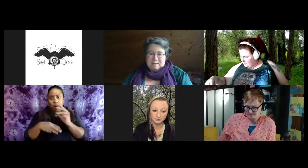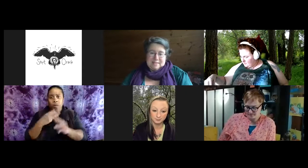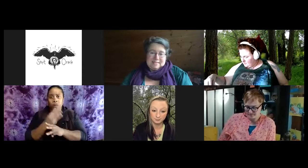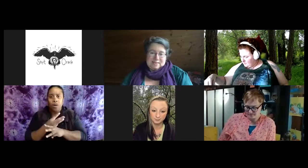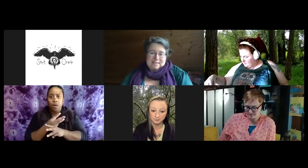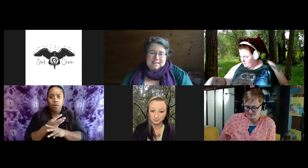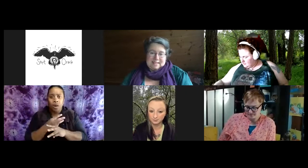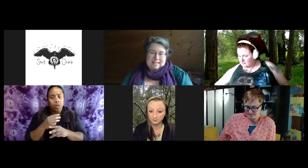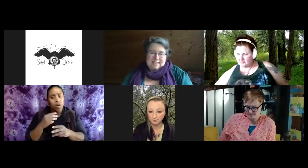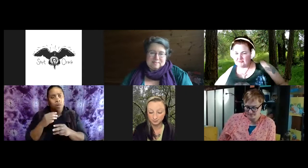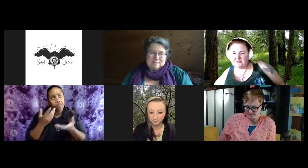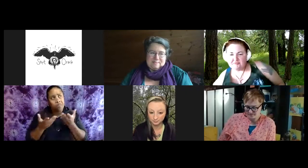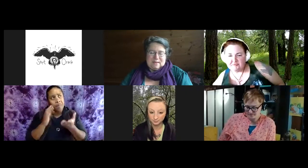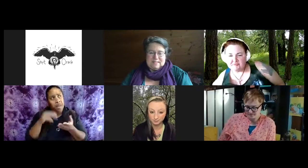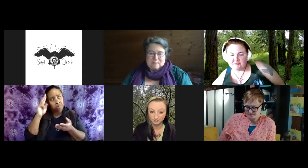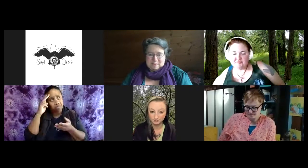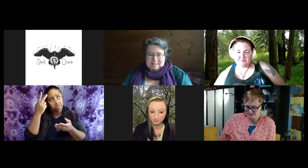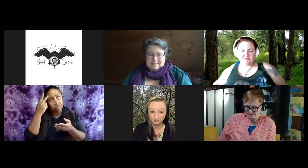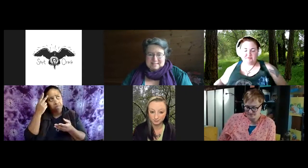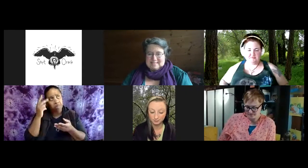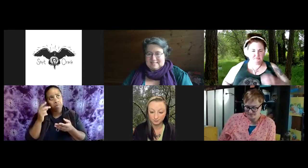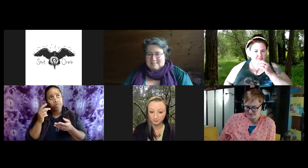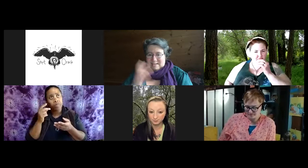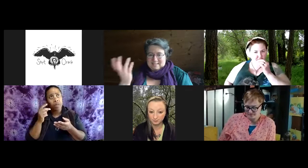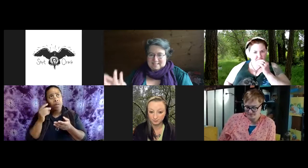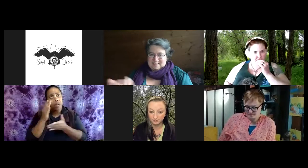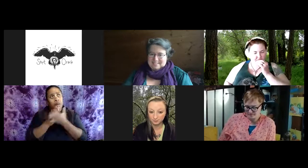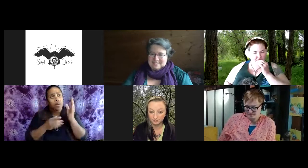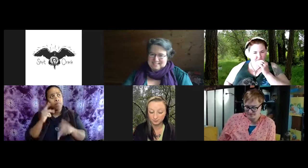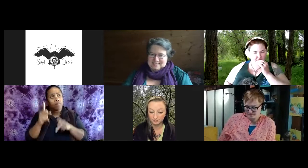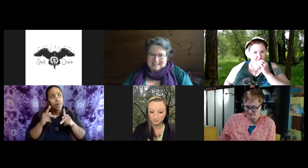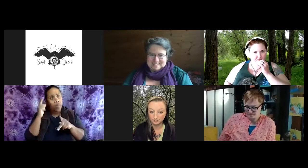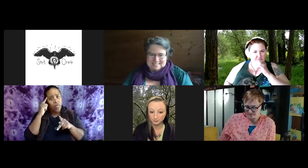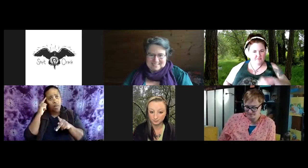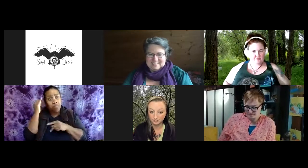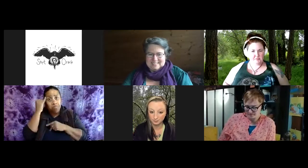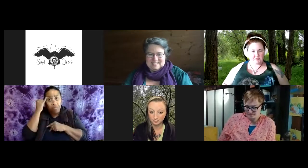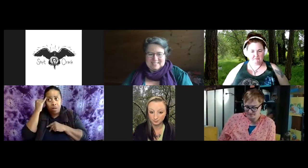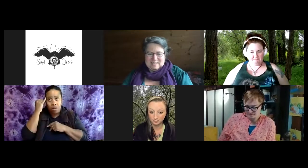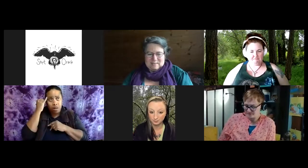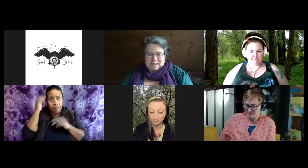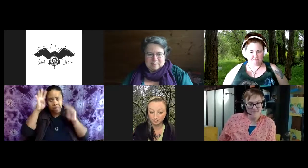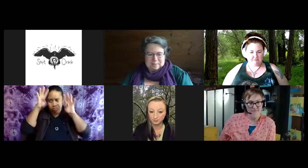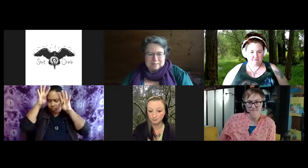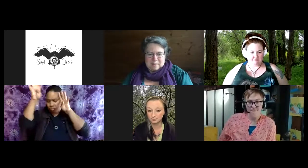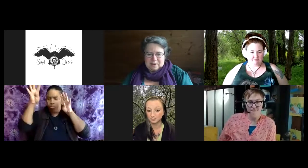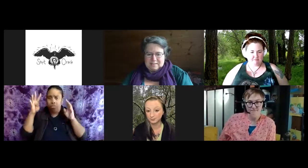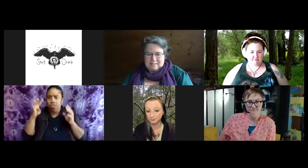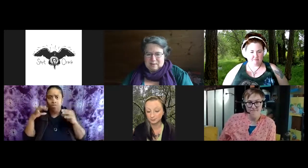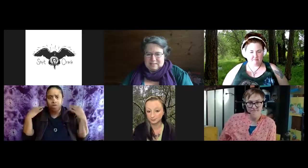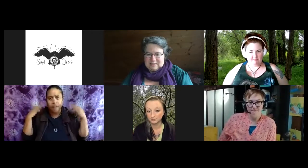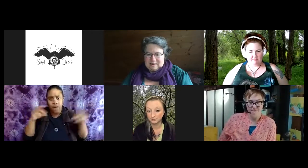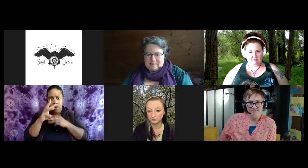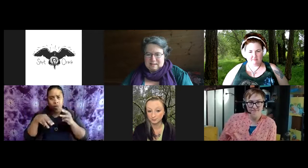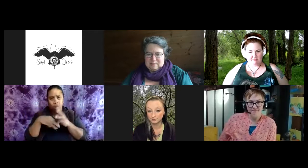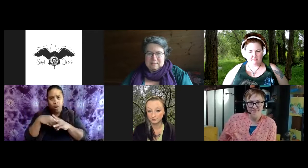misperception maybe is that only, well, some people think it's just imaginary, and it's not. Yeah. What else do you